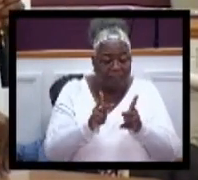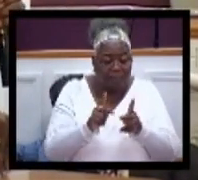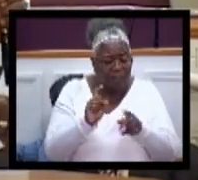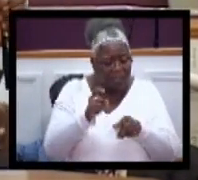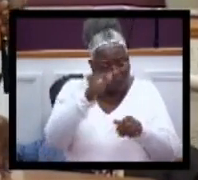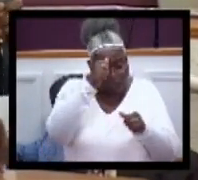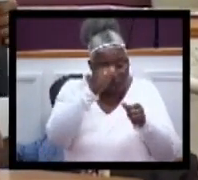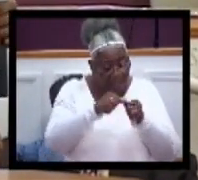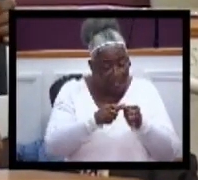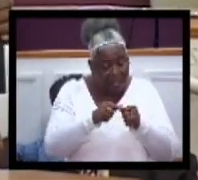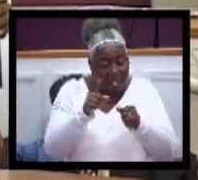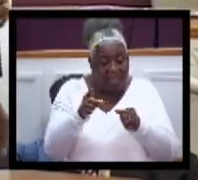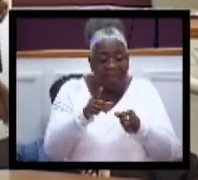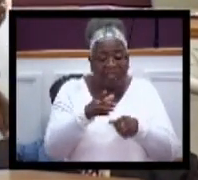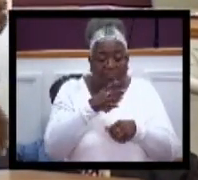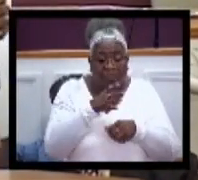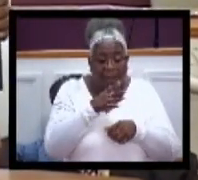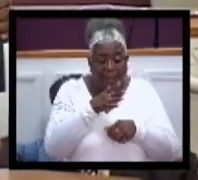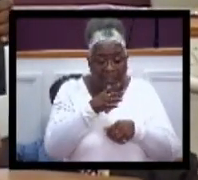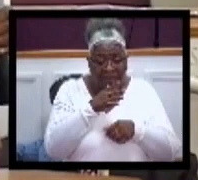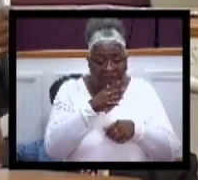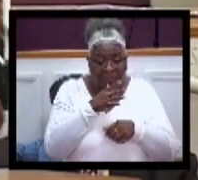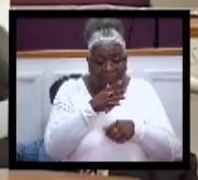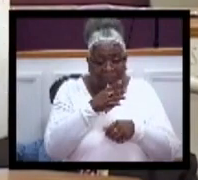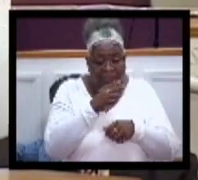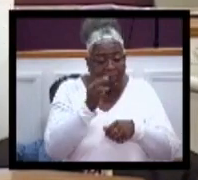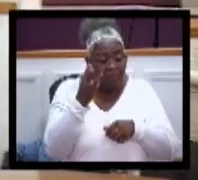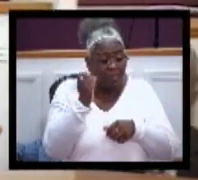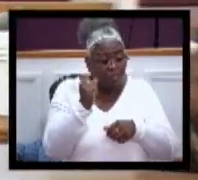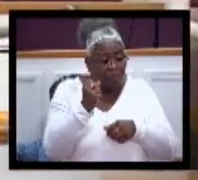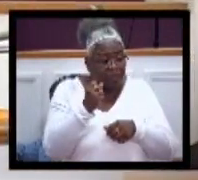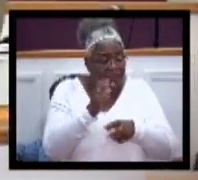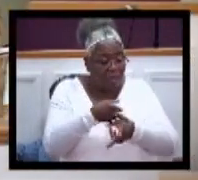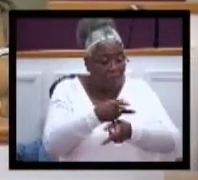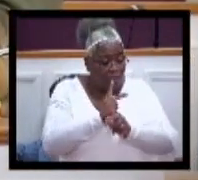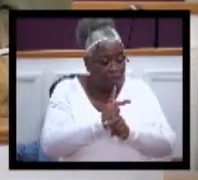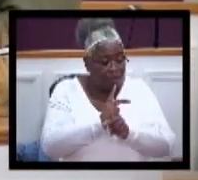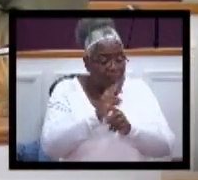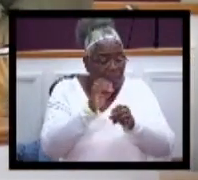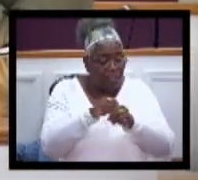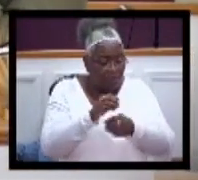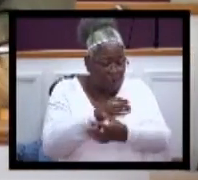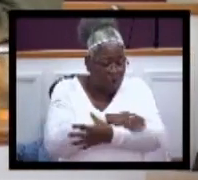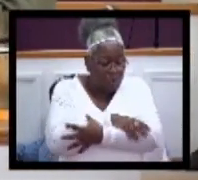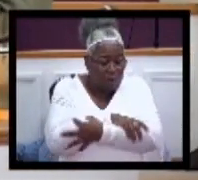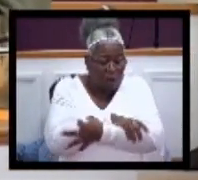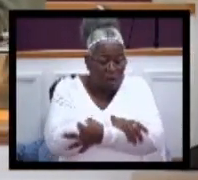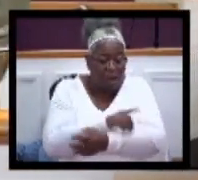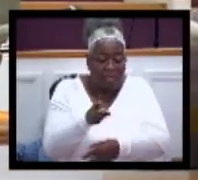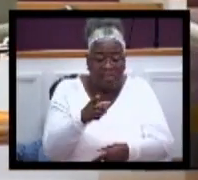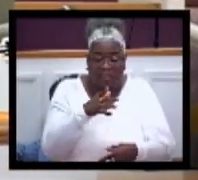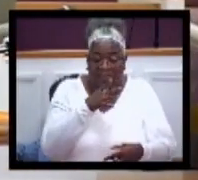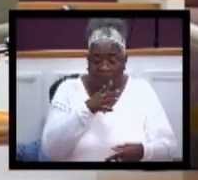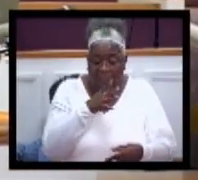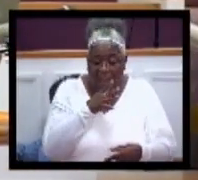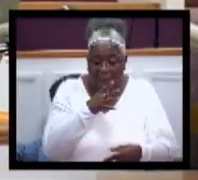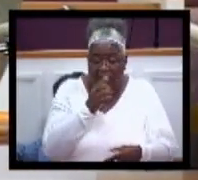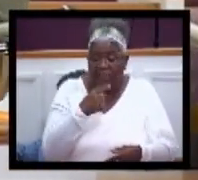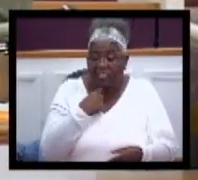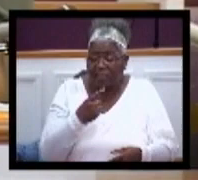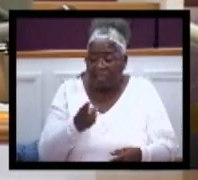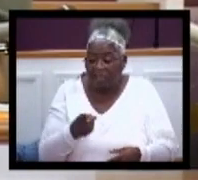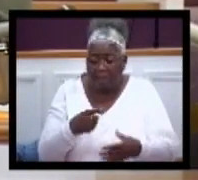mama took him. His mama was holding him in her arms. His mama telling